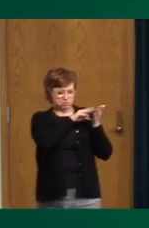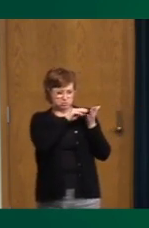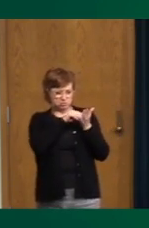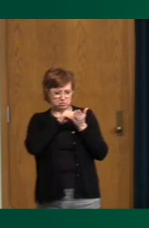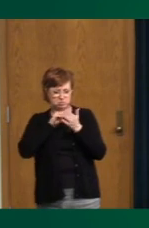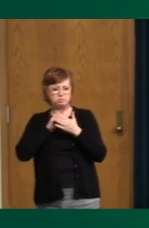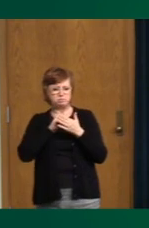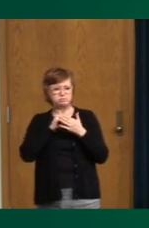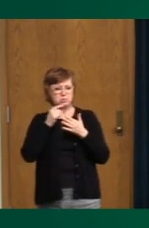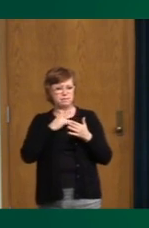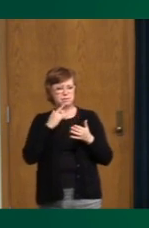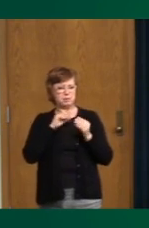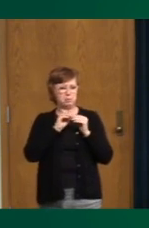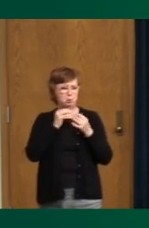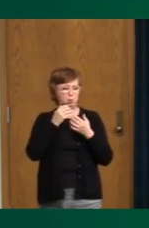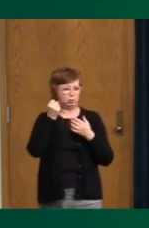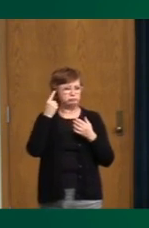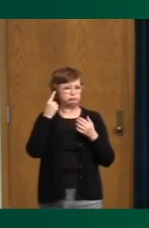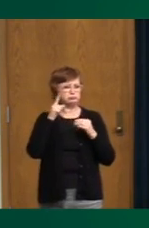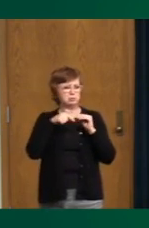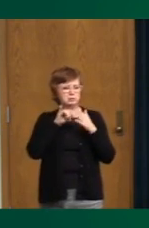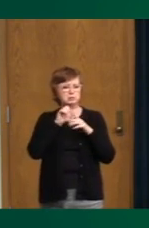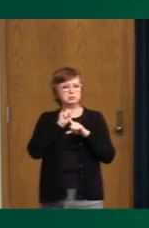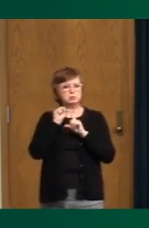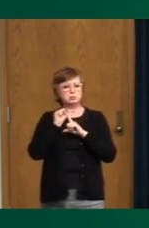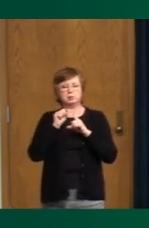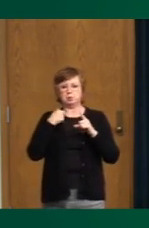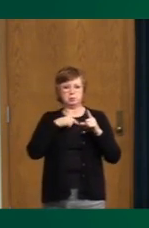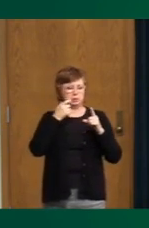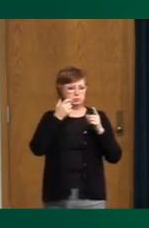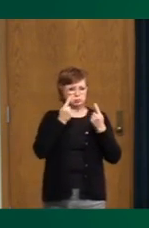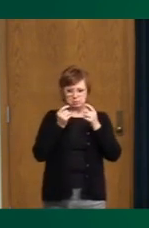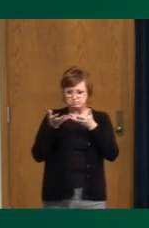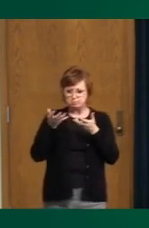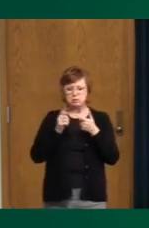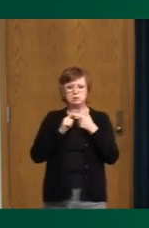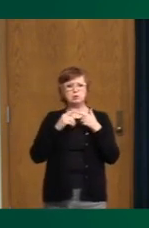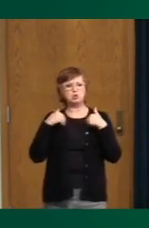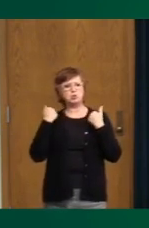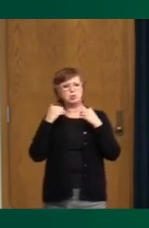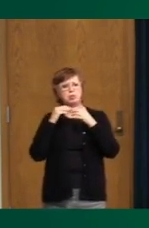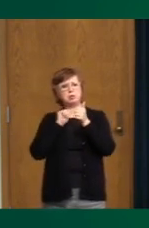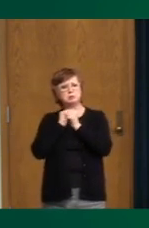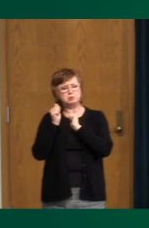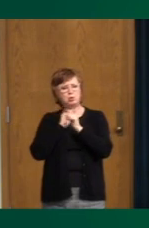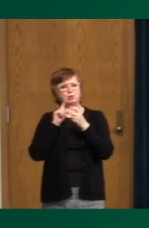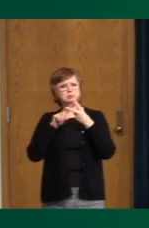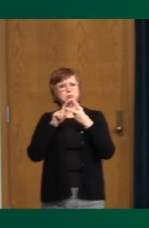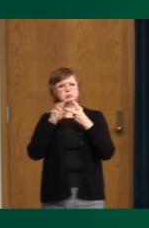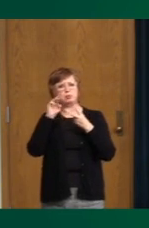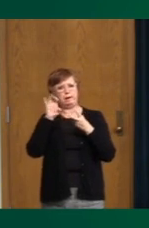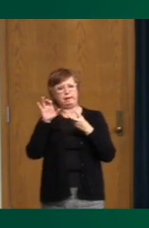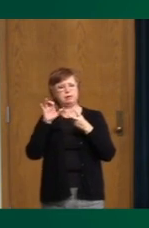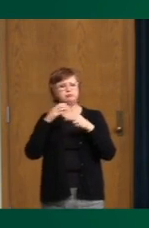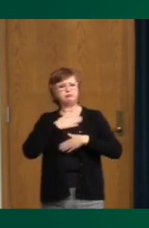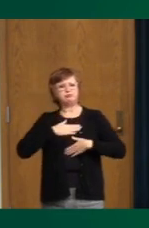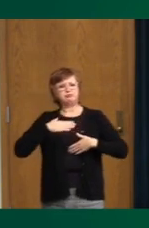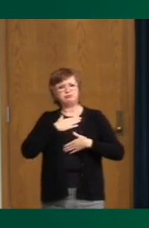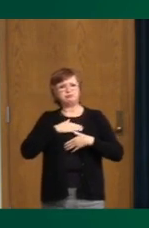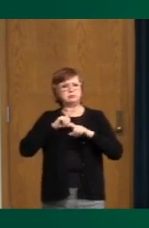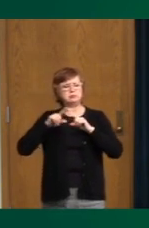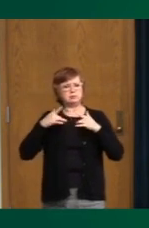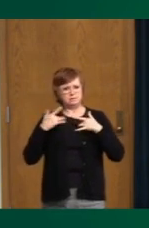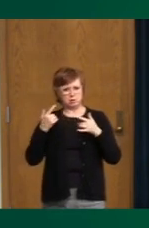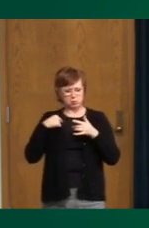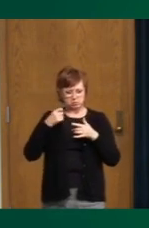but sectors of our community, youth athletics, for an example, recreation opportunities, to limit the interaction that we have, to limit the